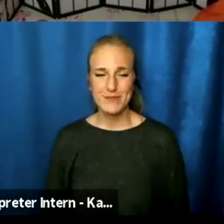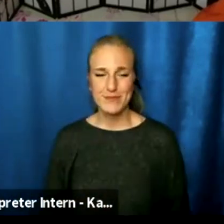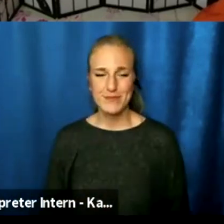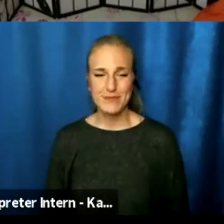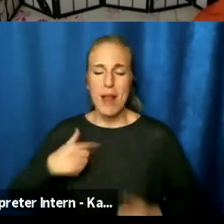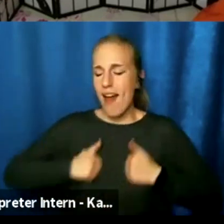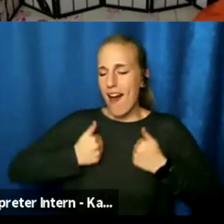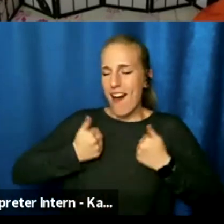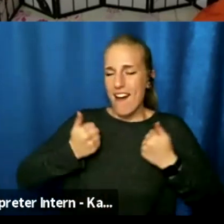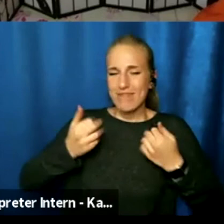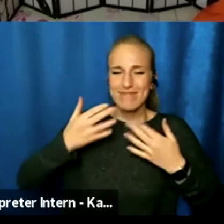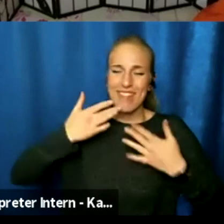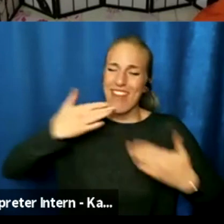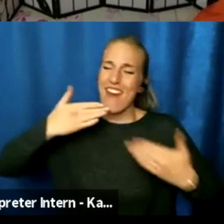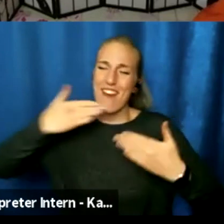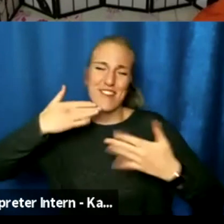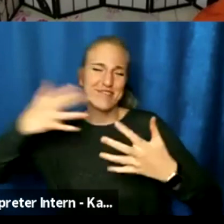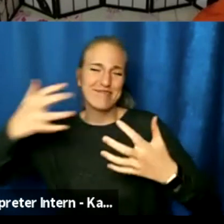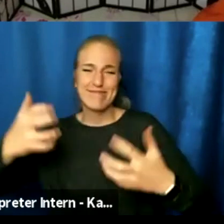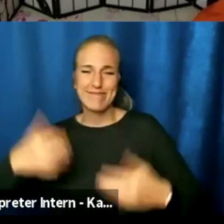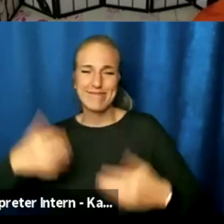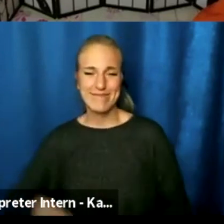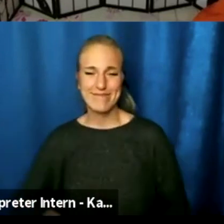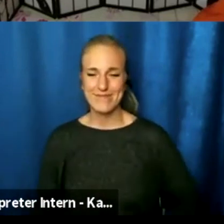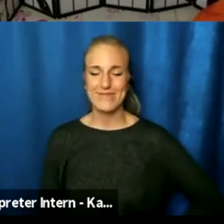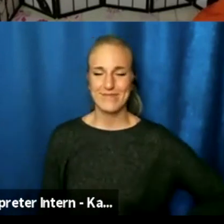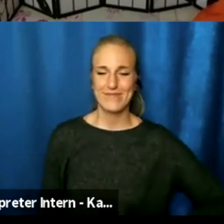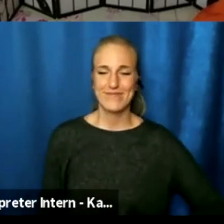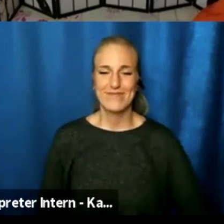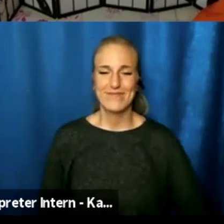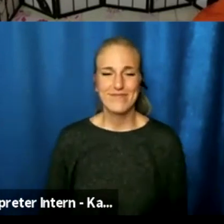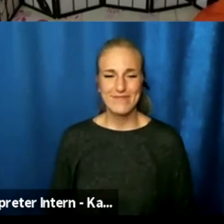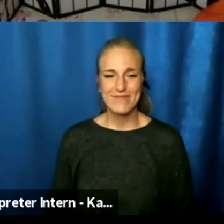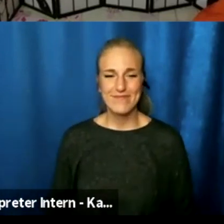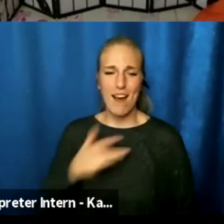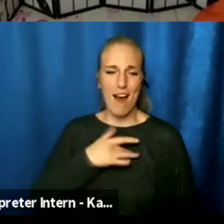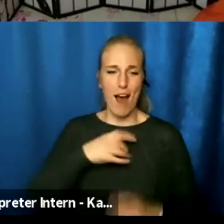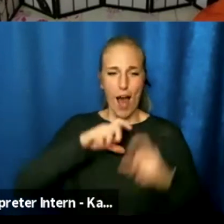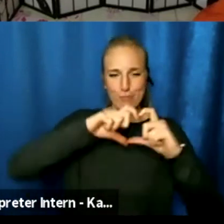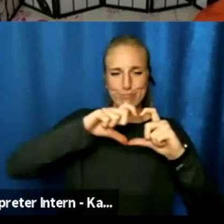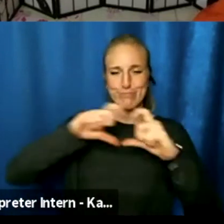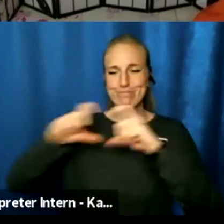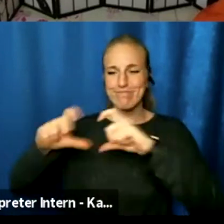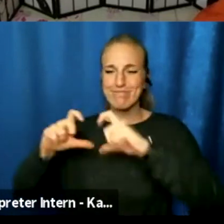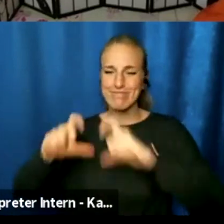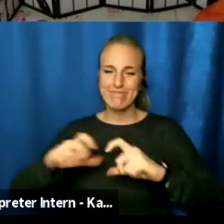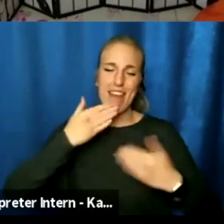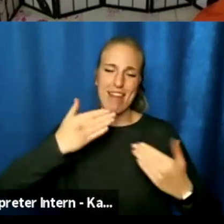you. Thank you. Love Thank you. you. Yes, yes, yes. I am alive. Blessings, blessings.